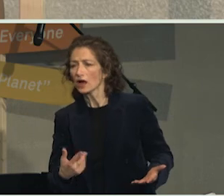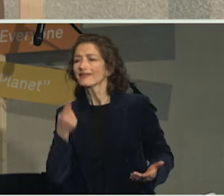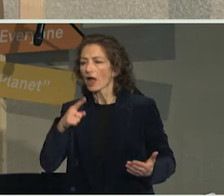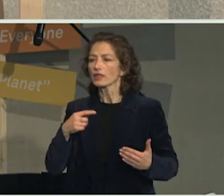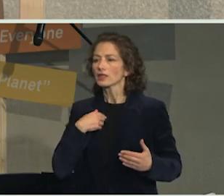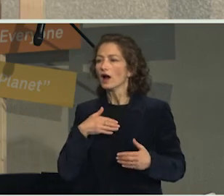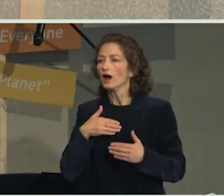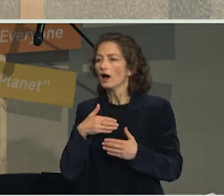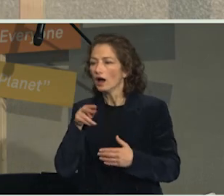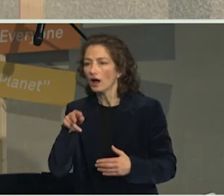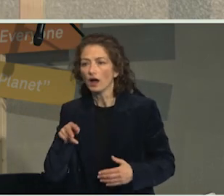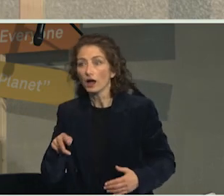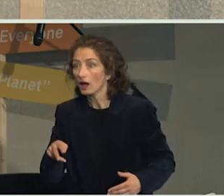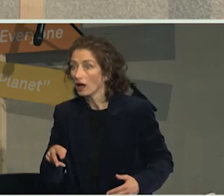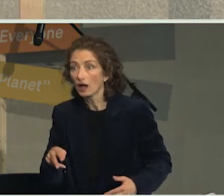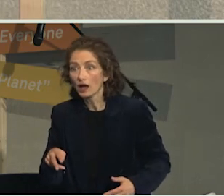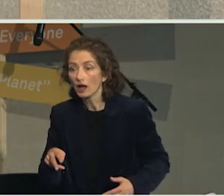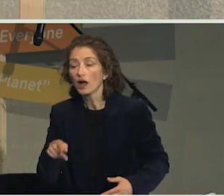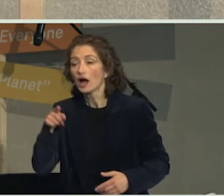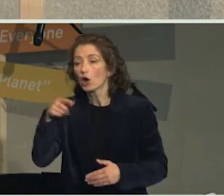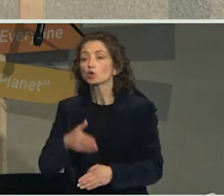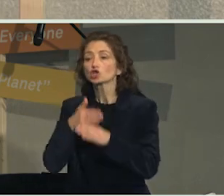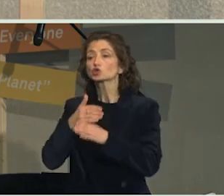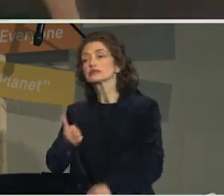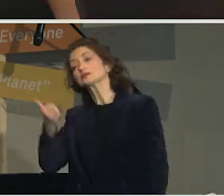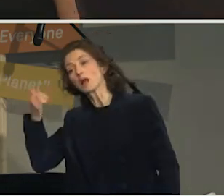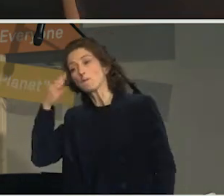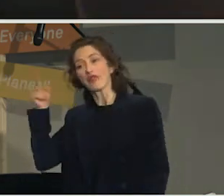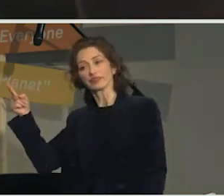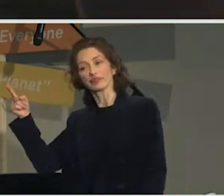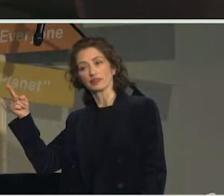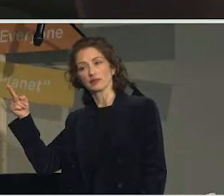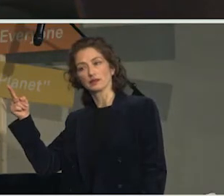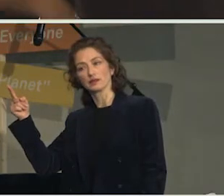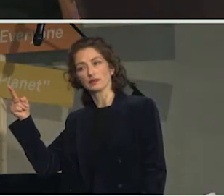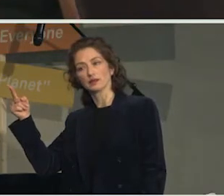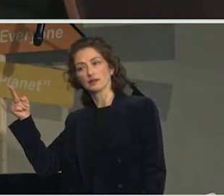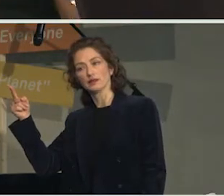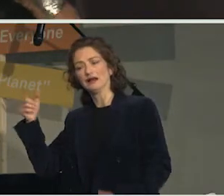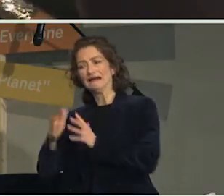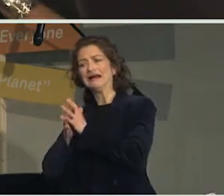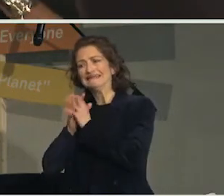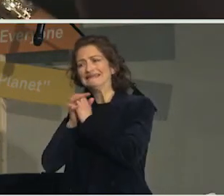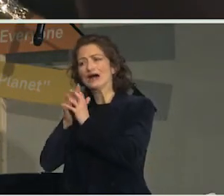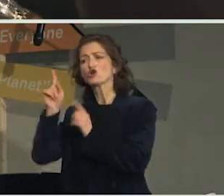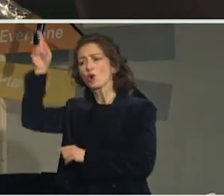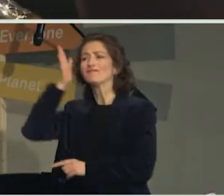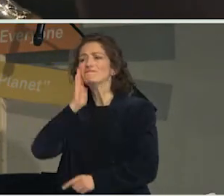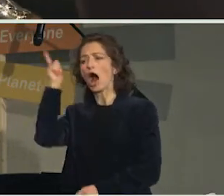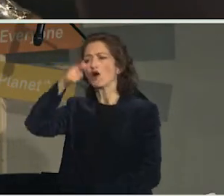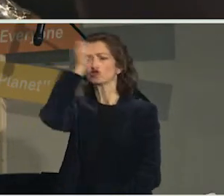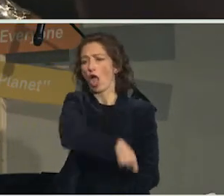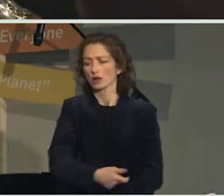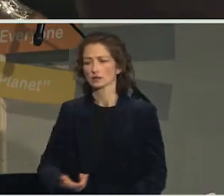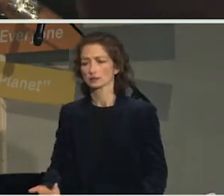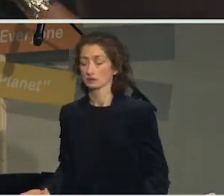to them, we realized, no, they were coming to support him. That's heartbreaking. They were like, basically praying for God to strike her down. And